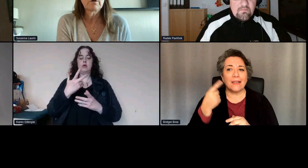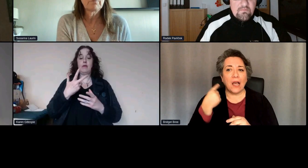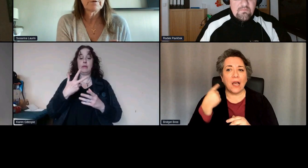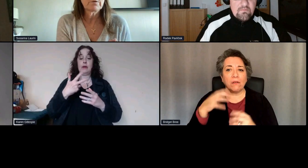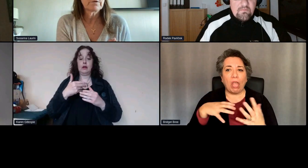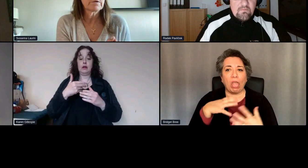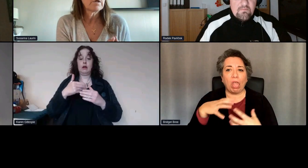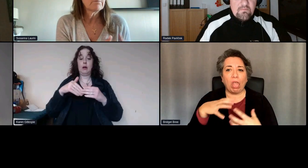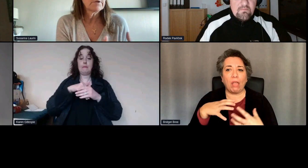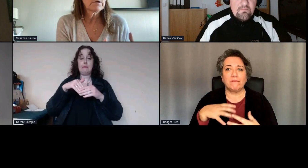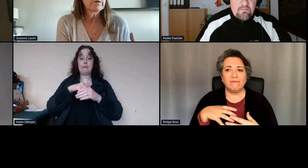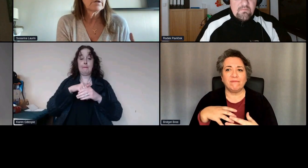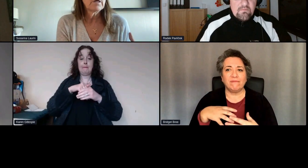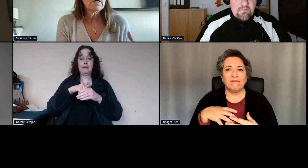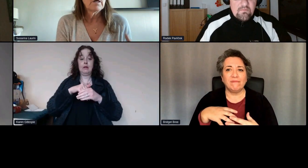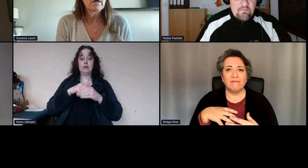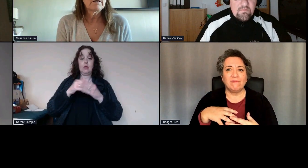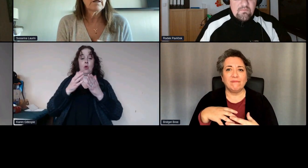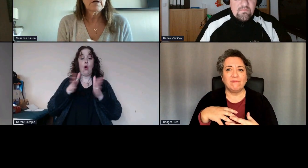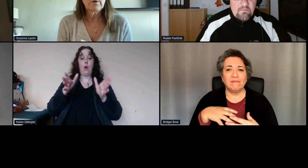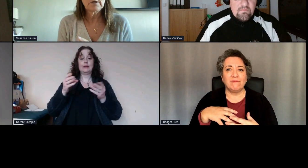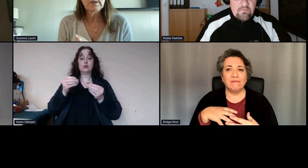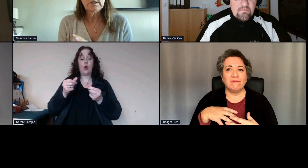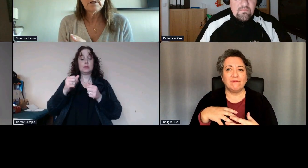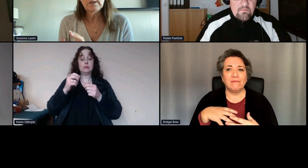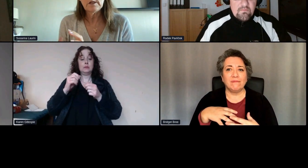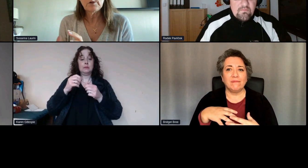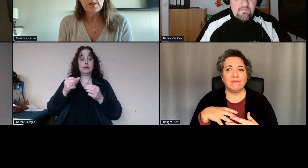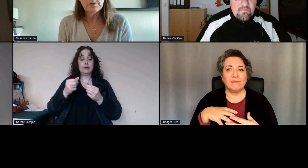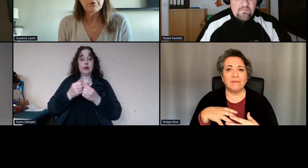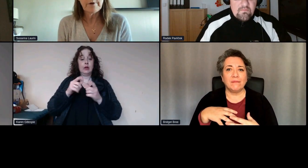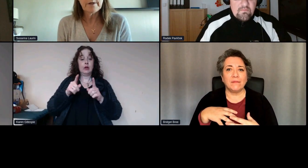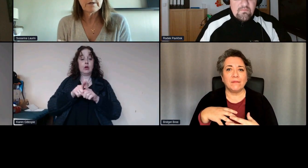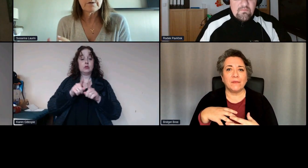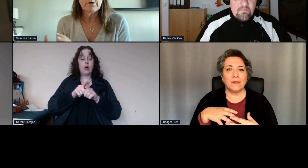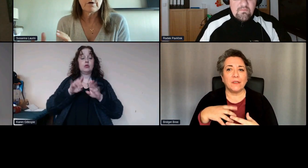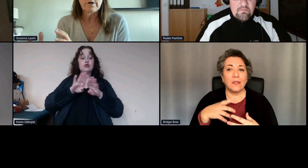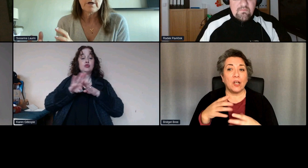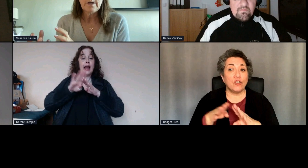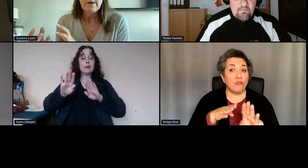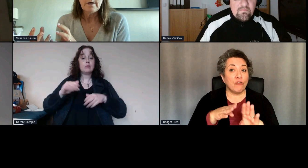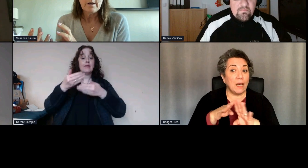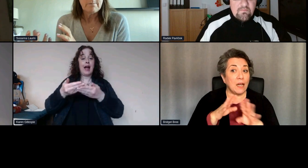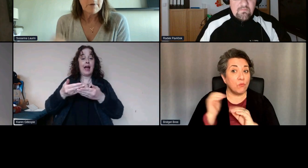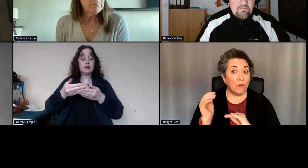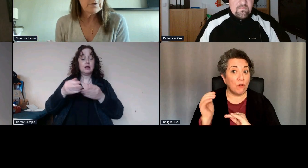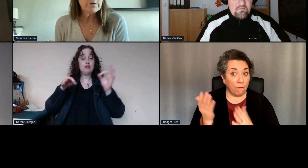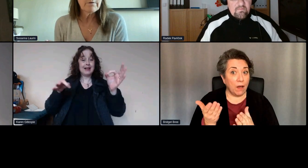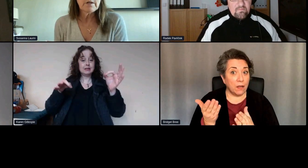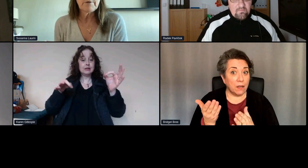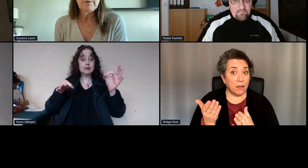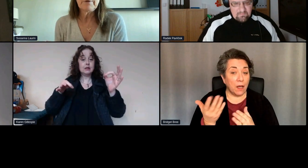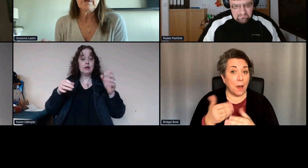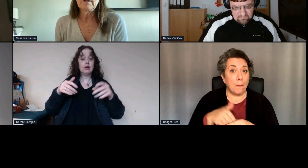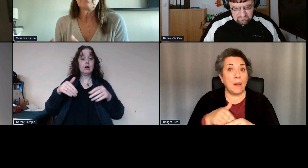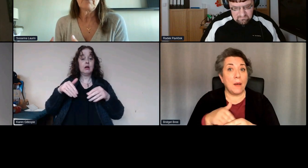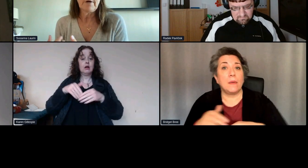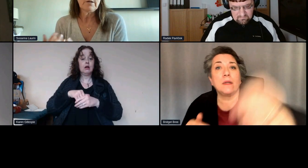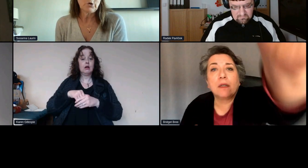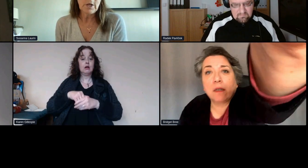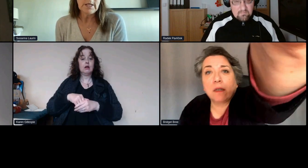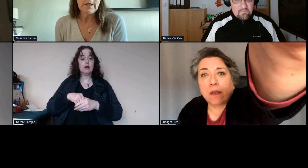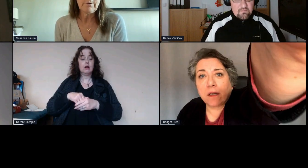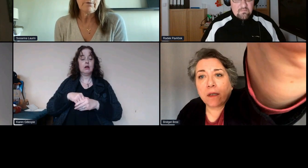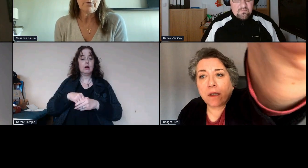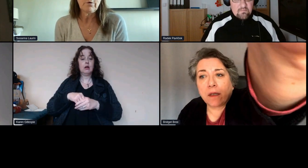charge open source material. And the accredited training providers are members of IAAP that